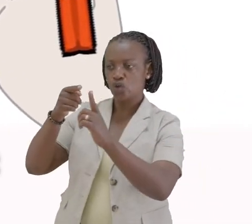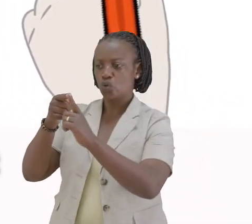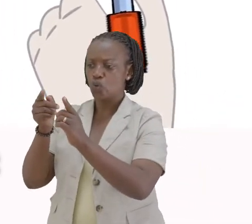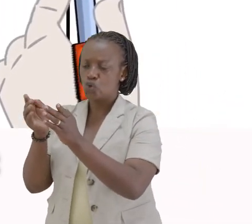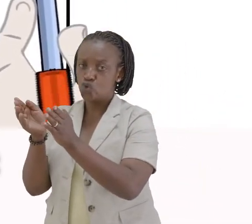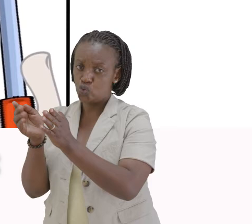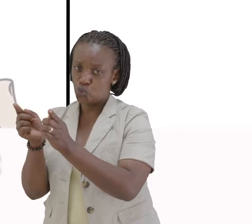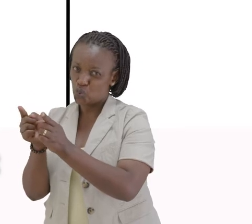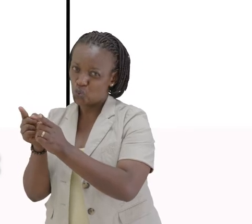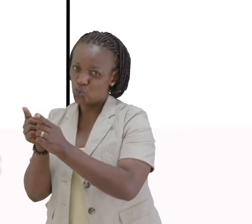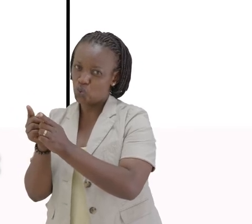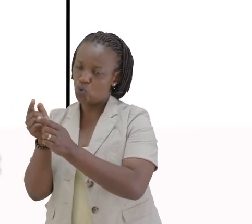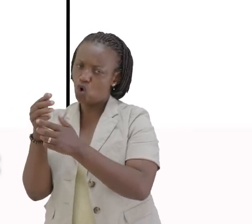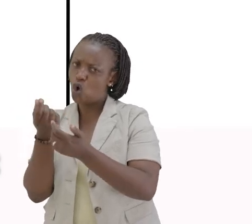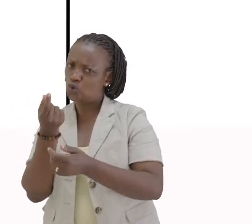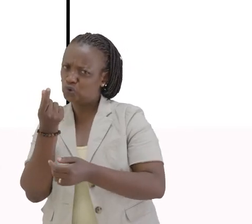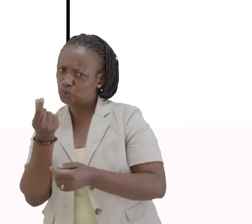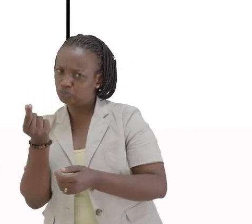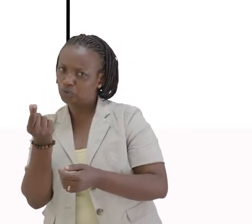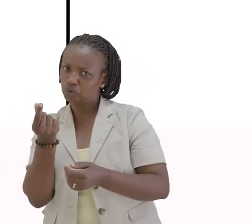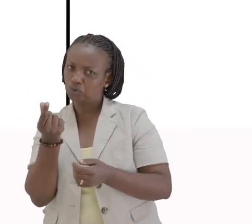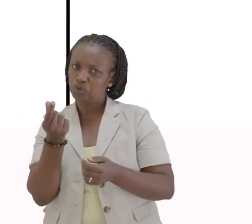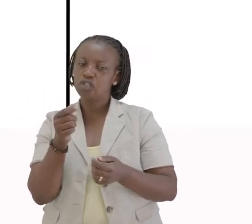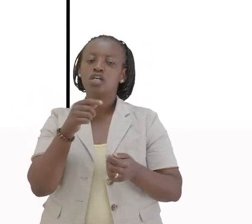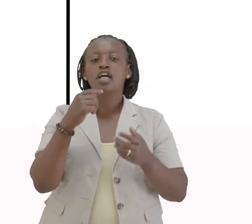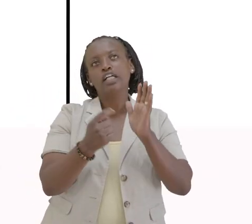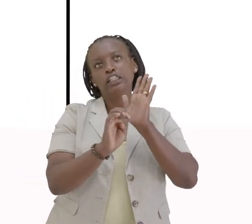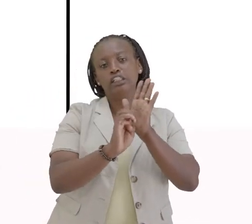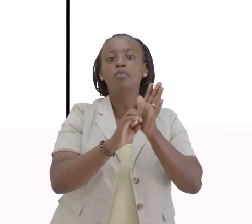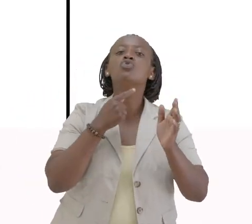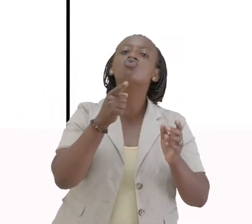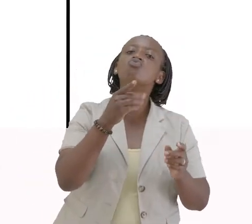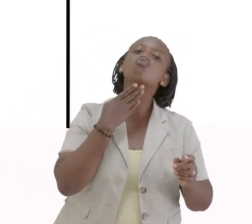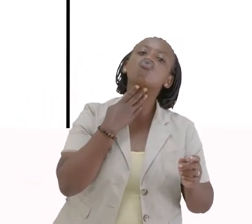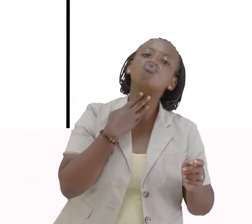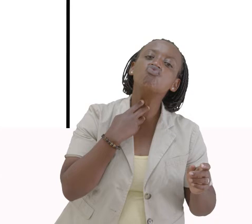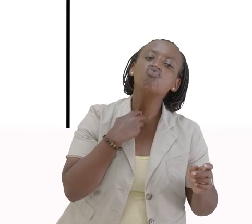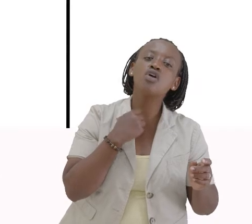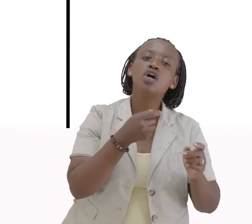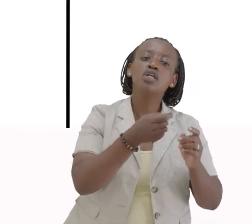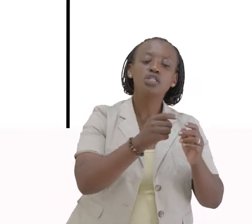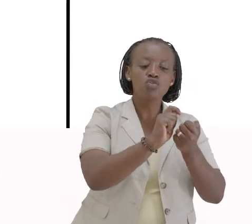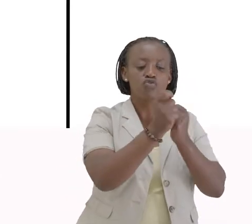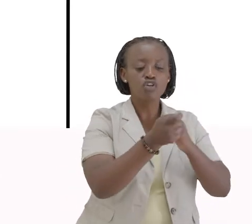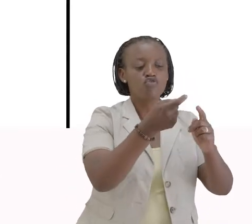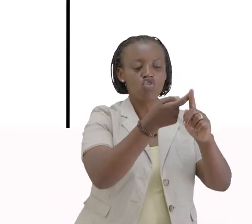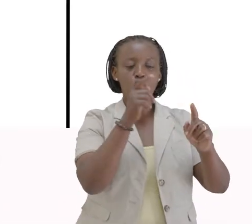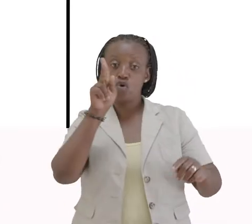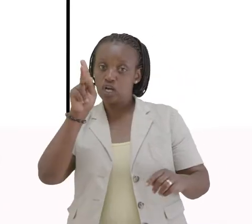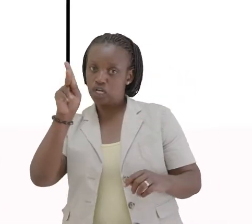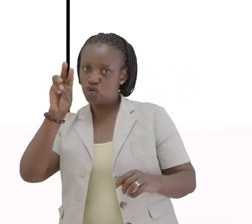to a small unit, let's say you want to convert from